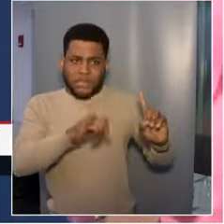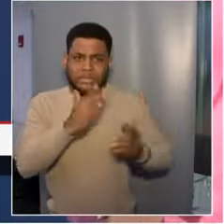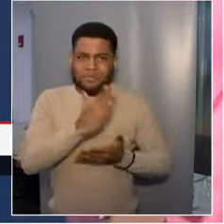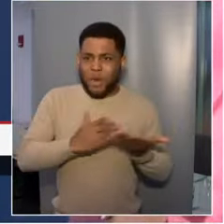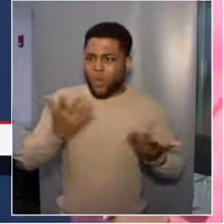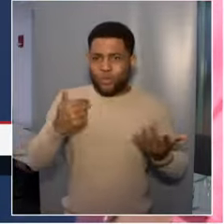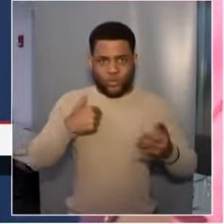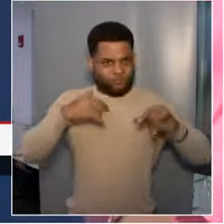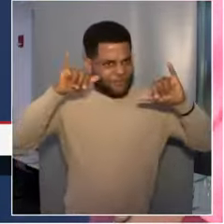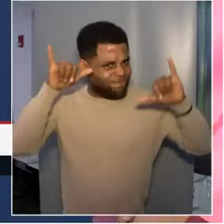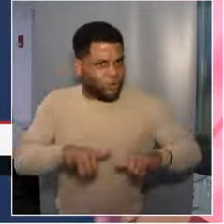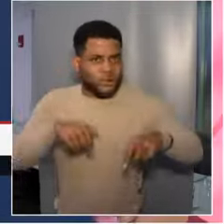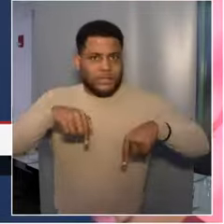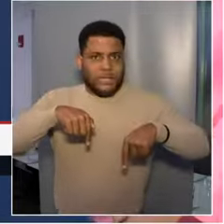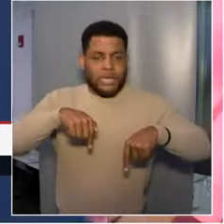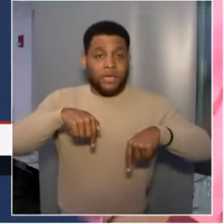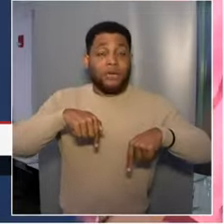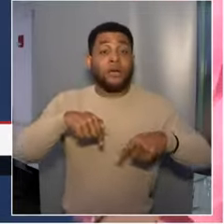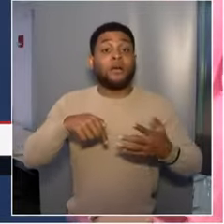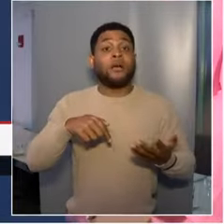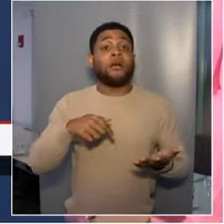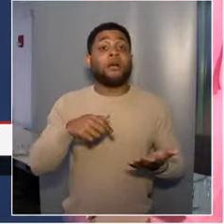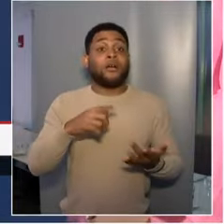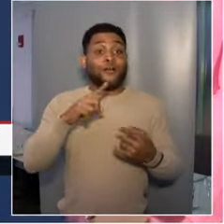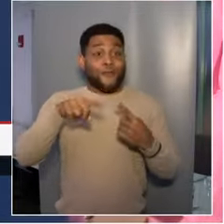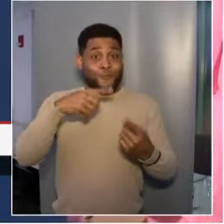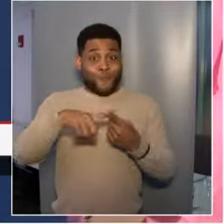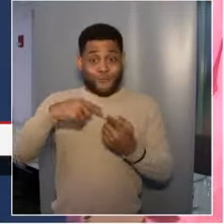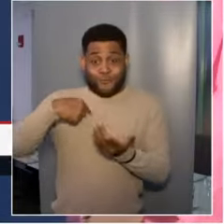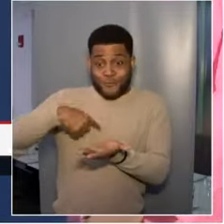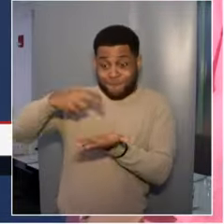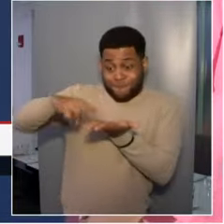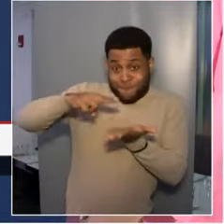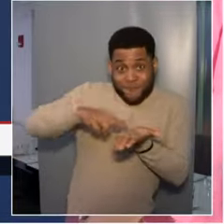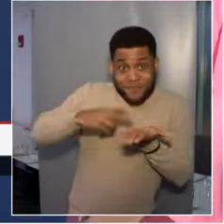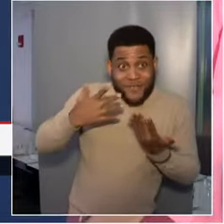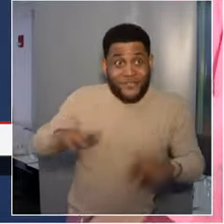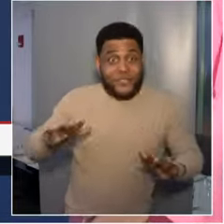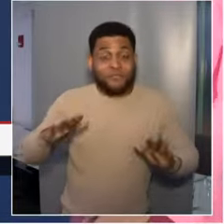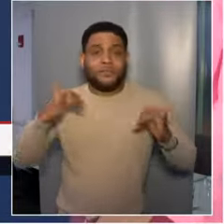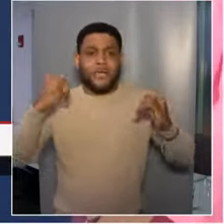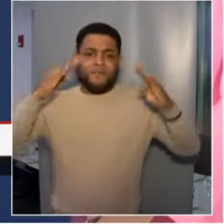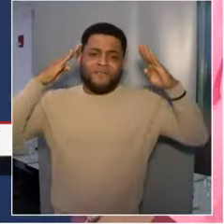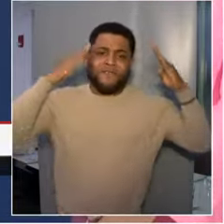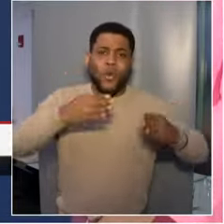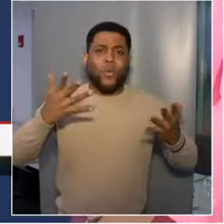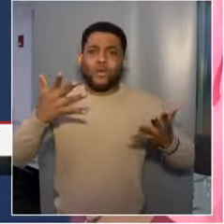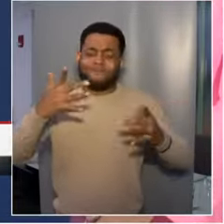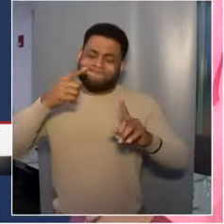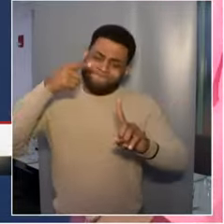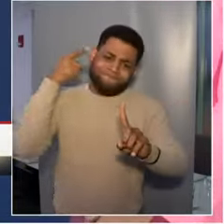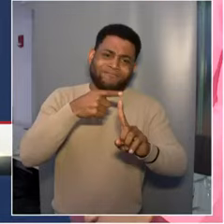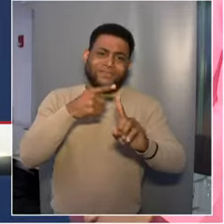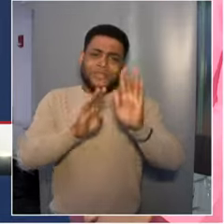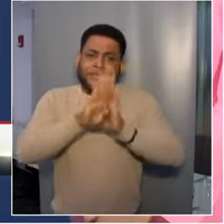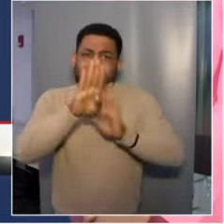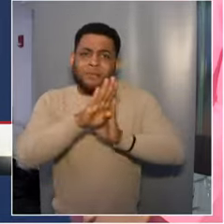out of the way after I sign this, because the business we're in is crafting and creating